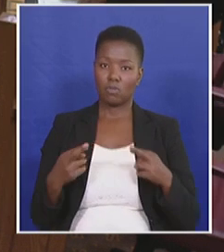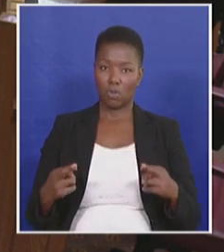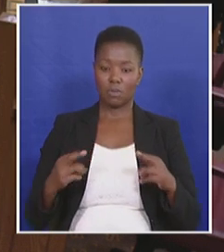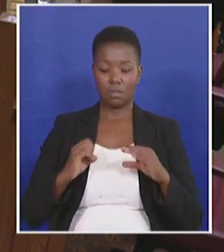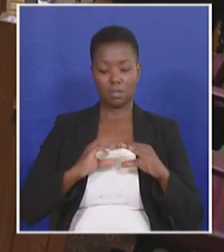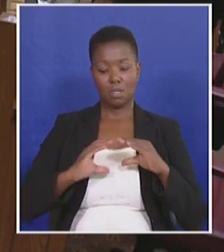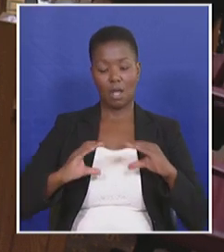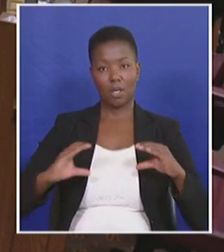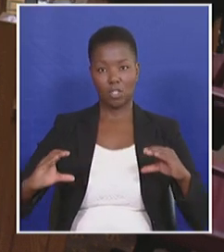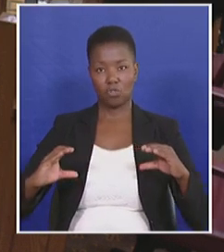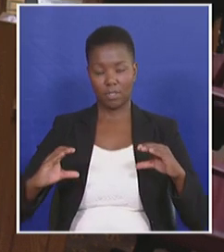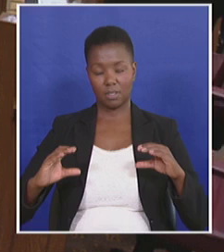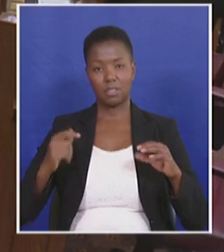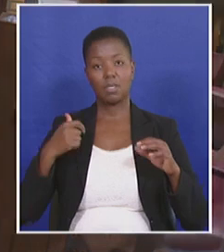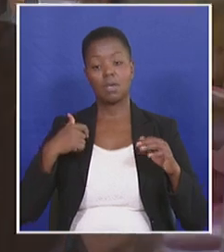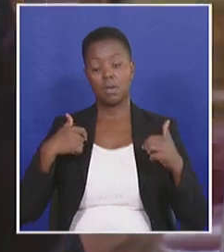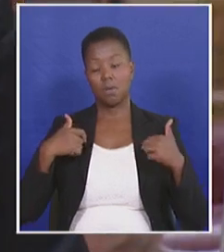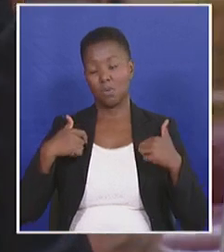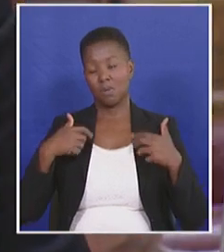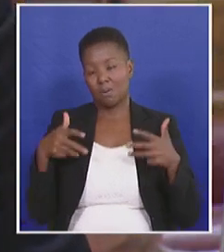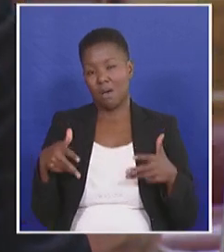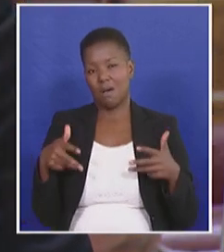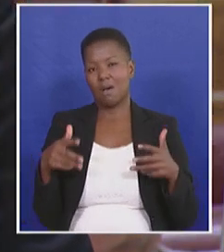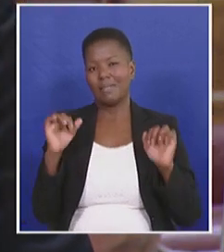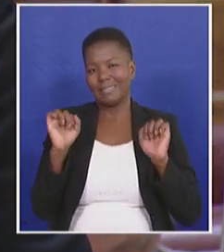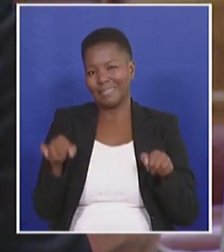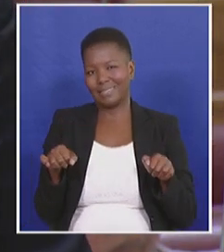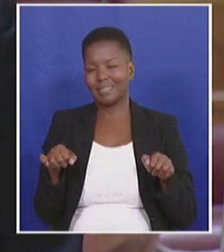precisely because we are also extremely concerned about